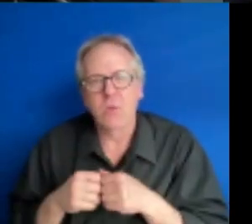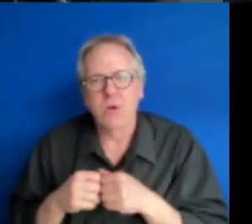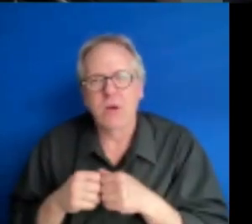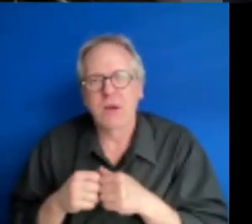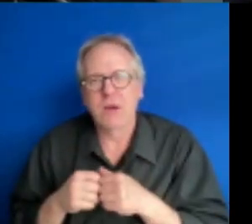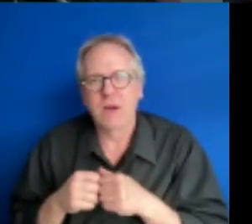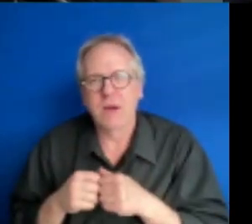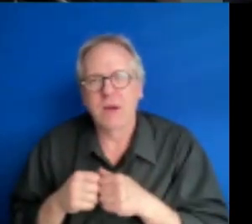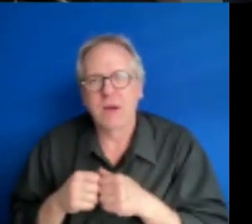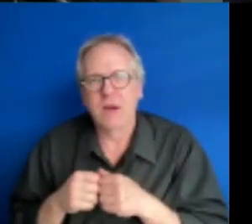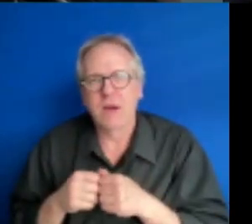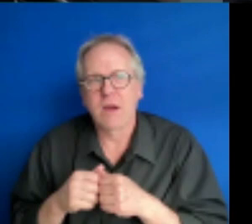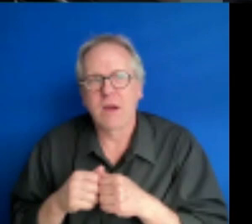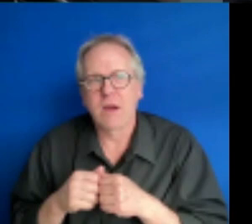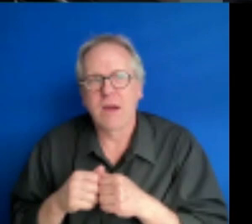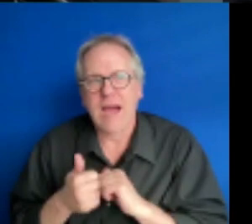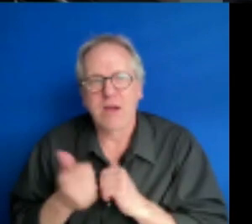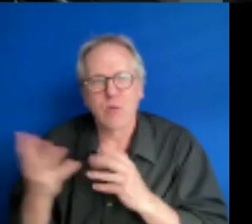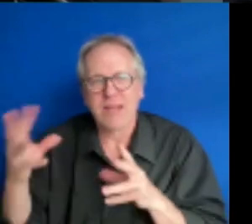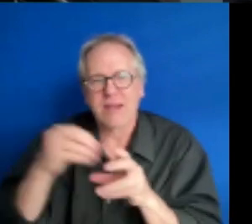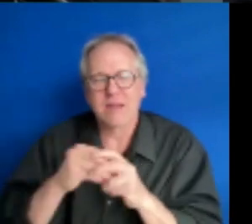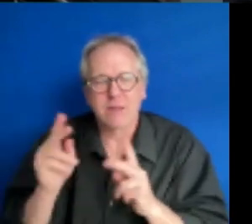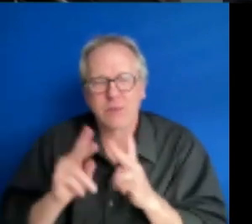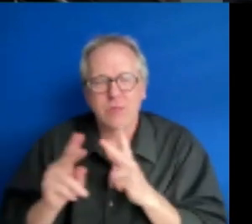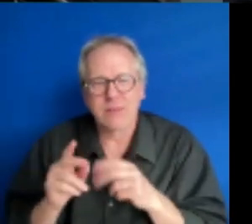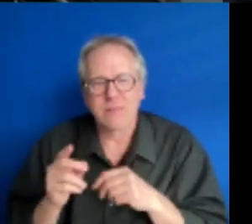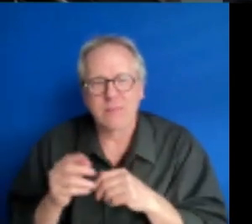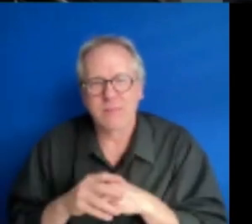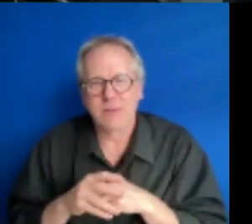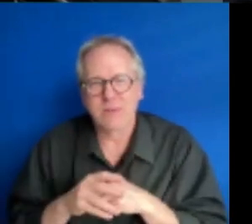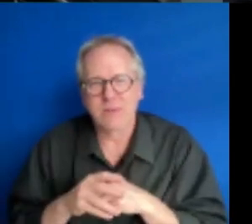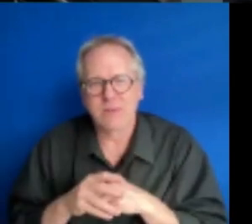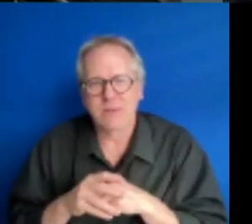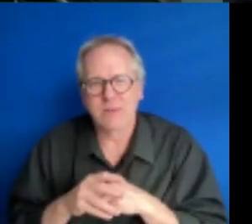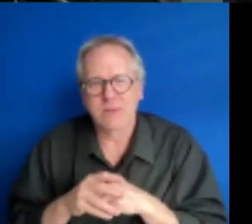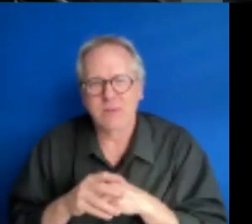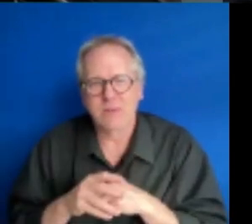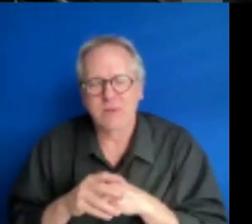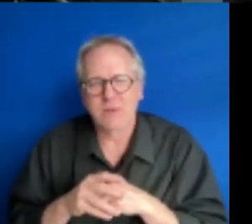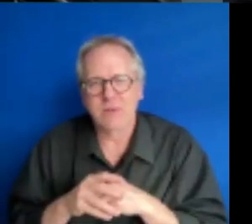who sometimes will reject?